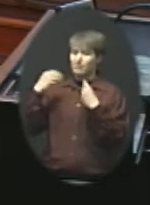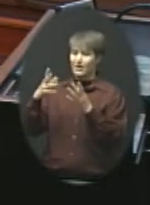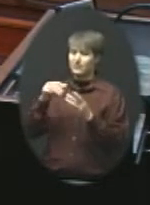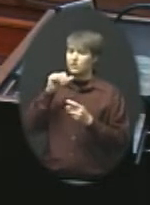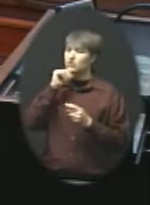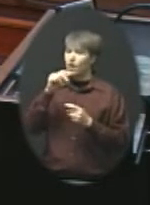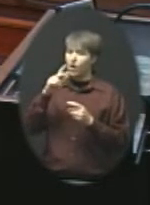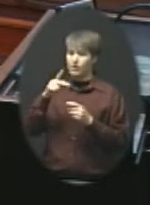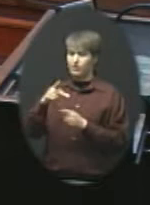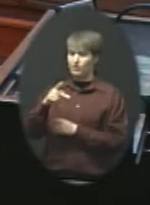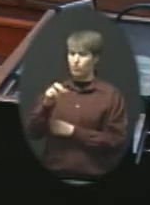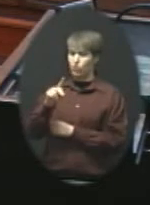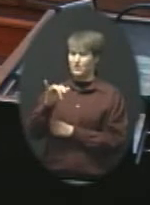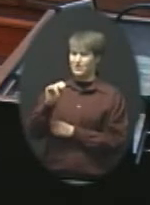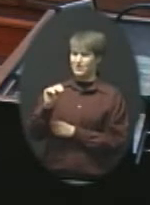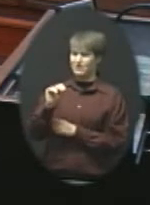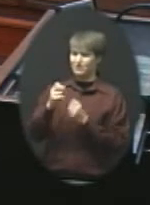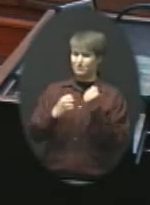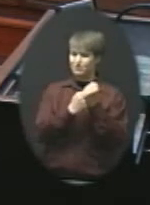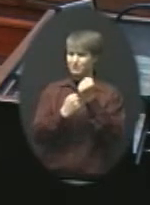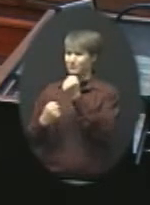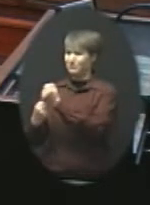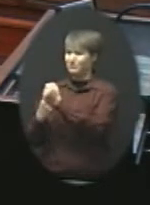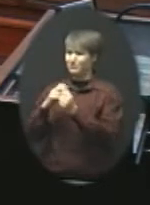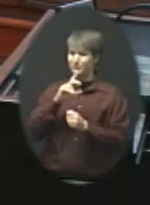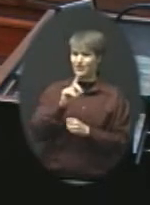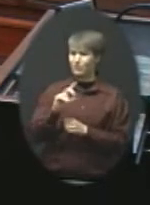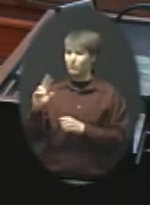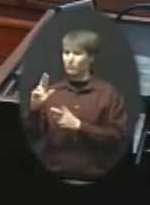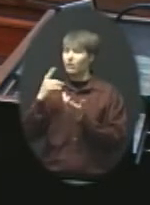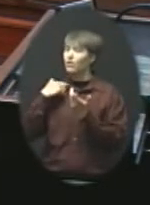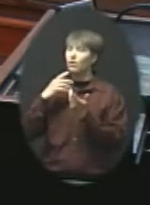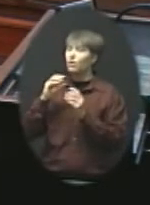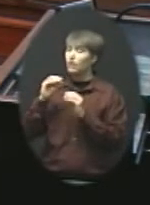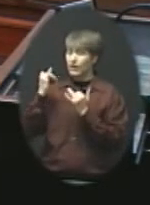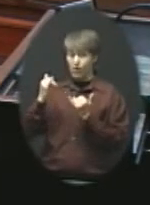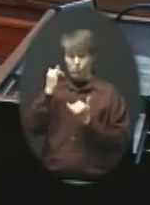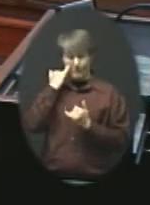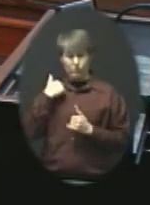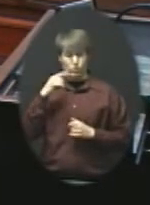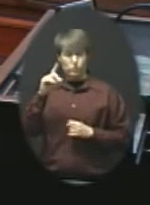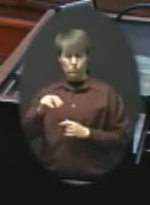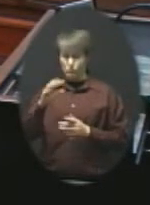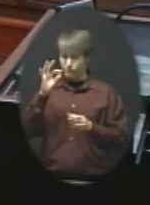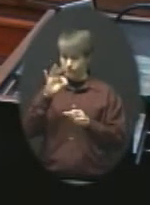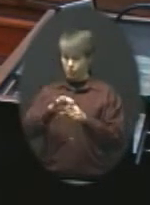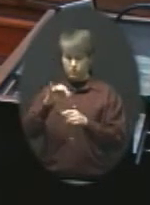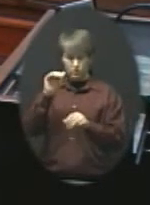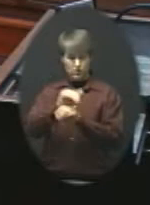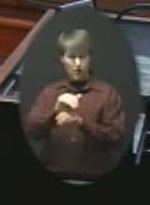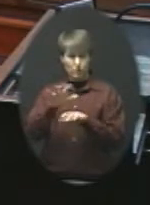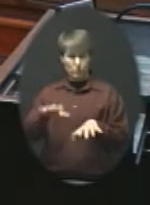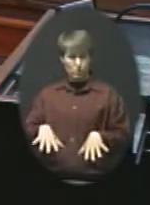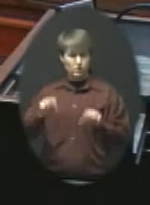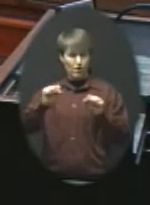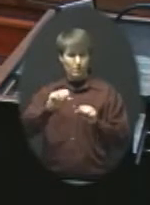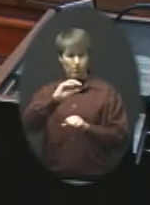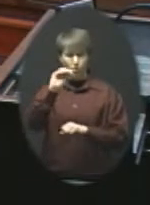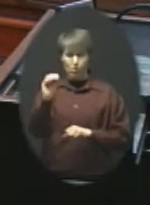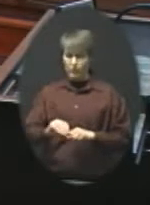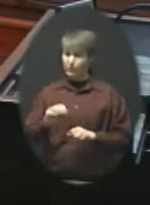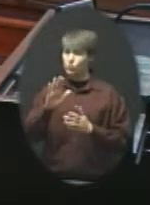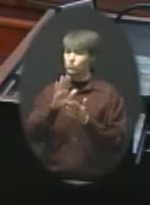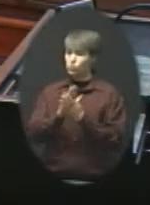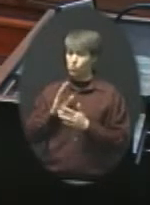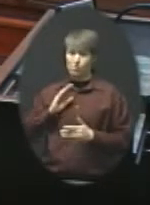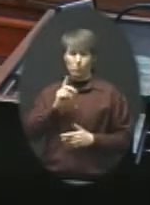nonpartisan status of local Board of Education elections. Now, if we do vote this through, it would be adopted by the Olathe